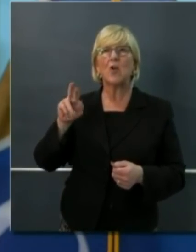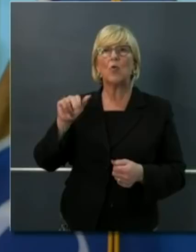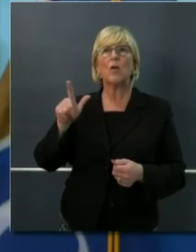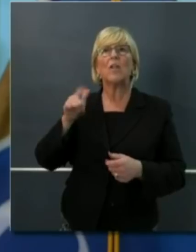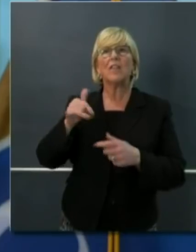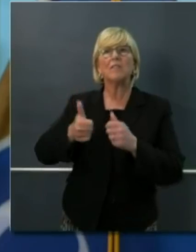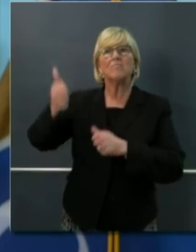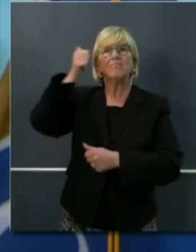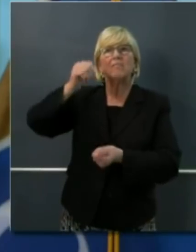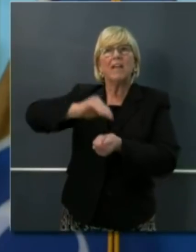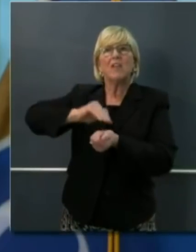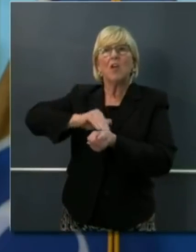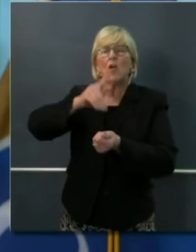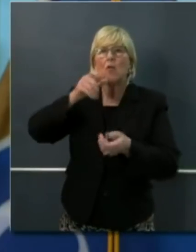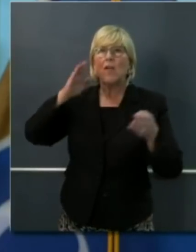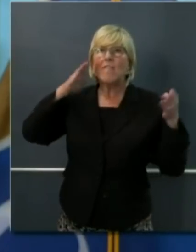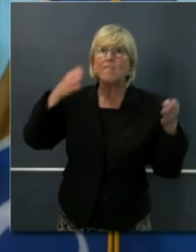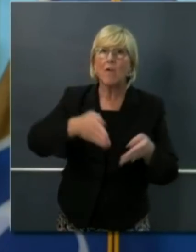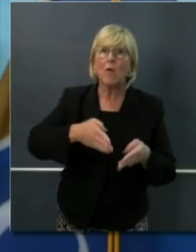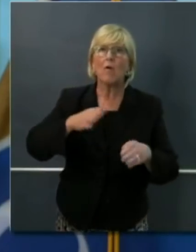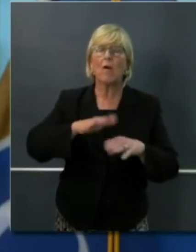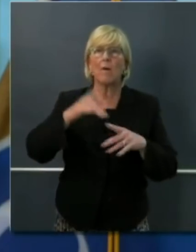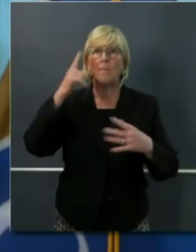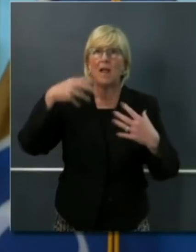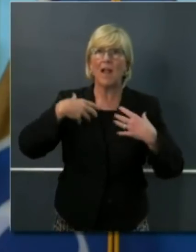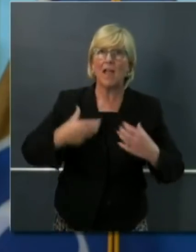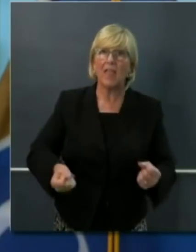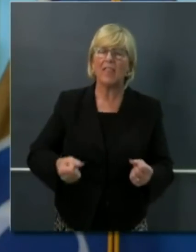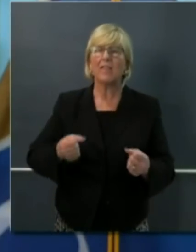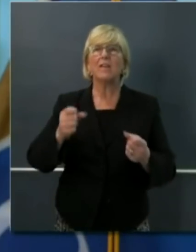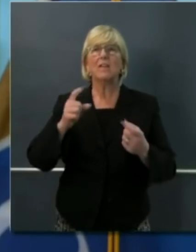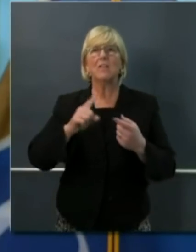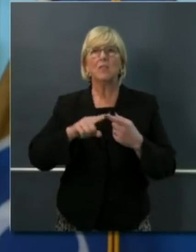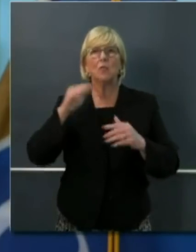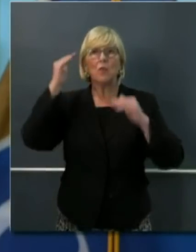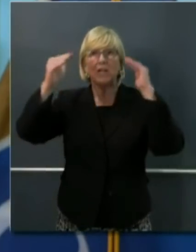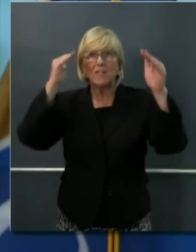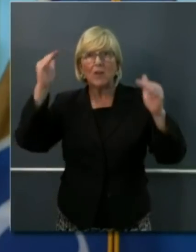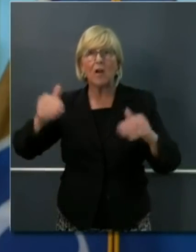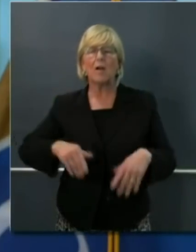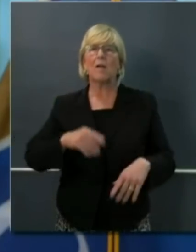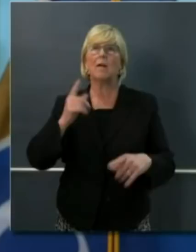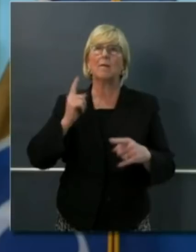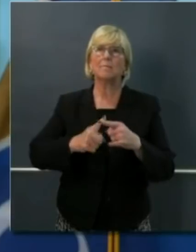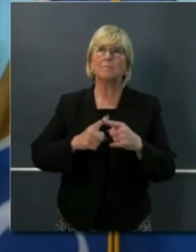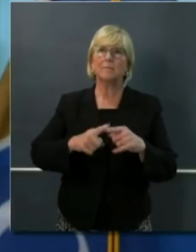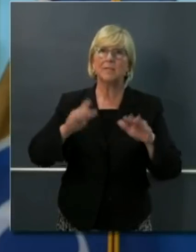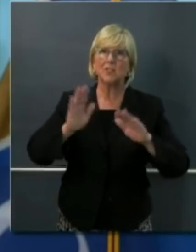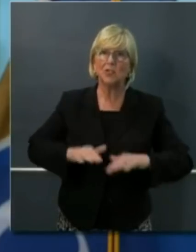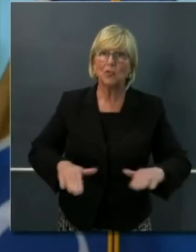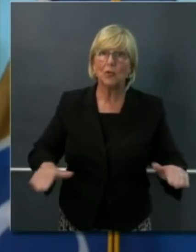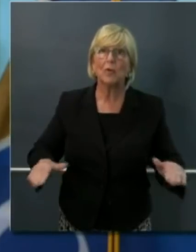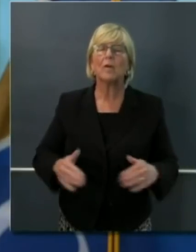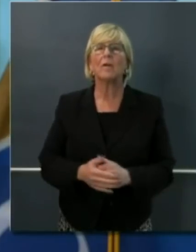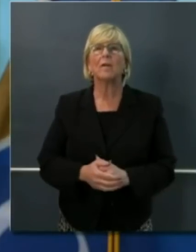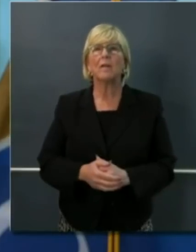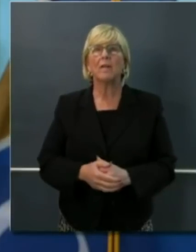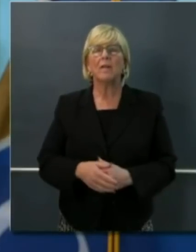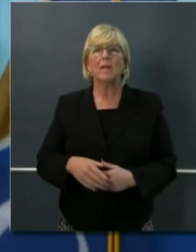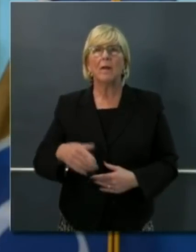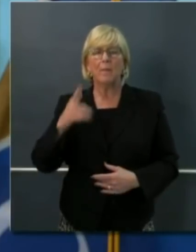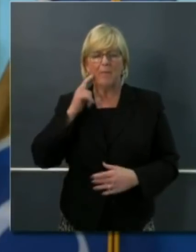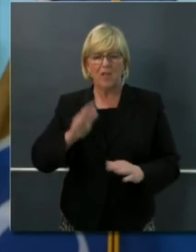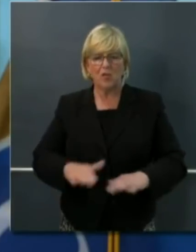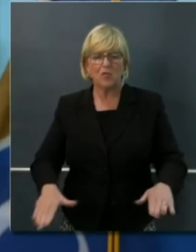not just of adults, but children, how we speak to our children, the language they use, often physical language, because they can't